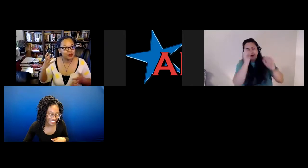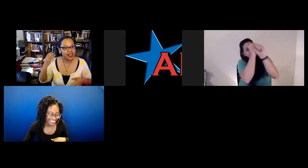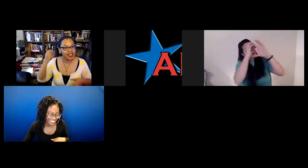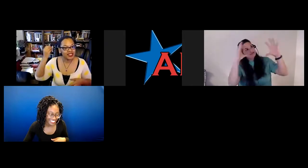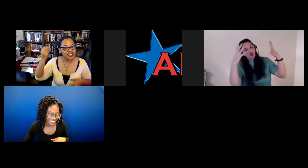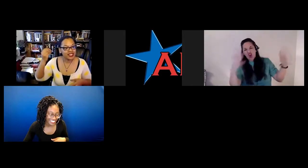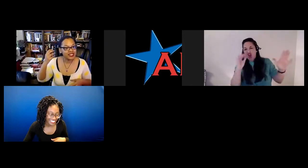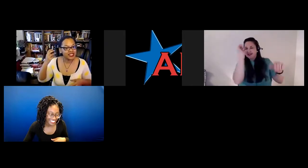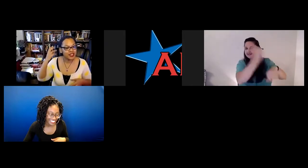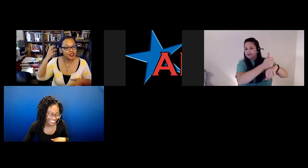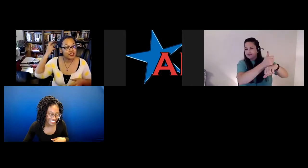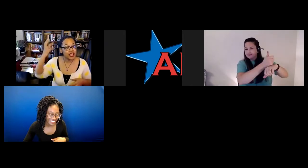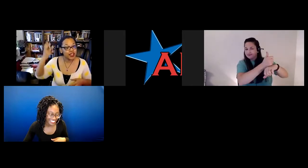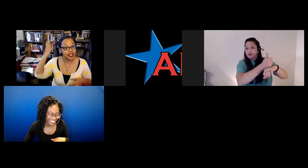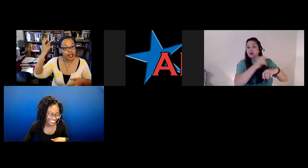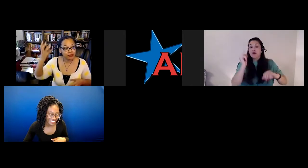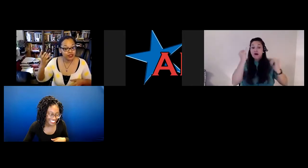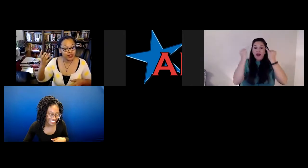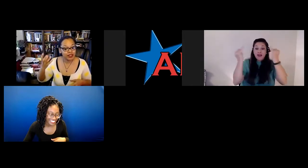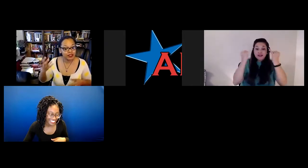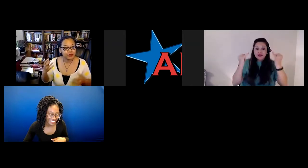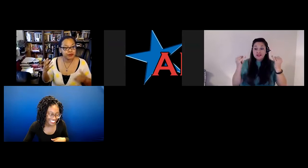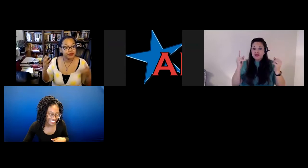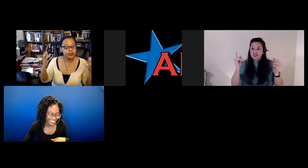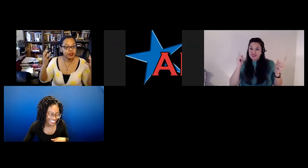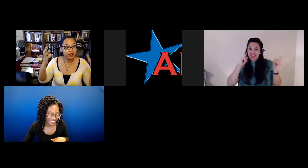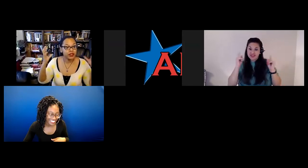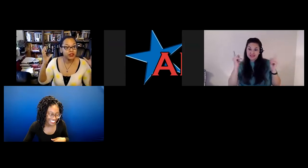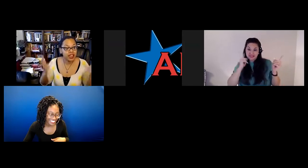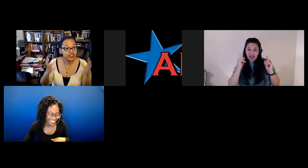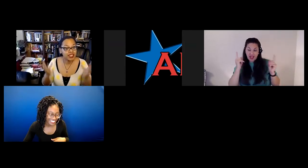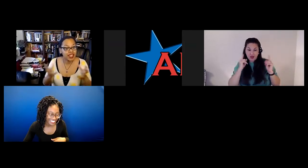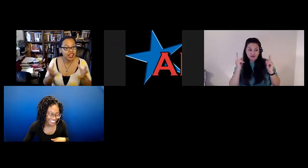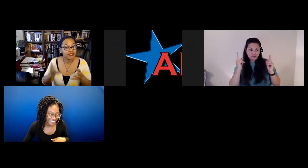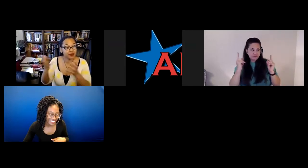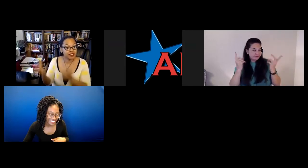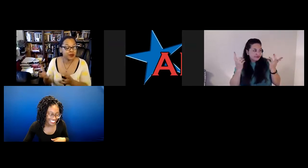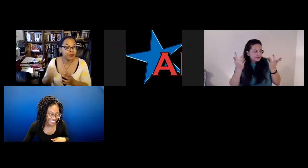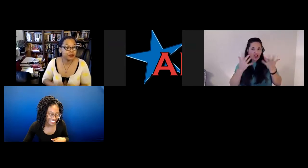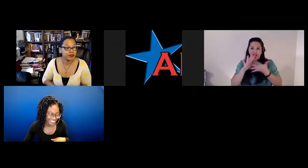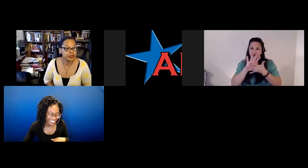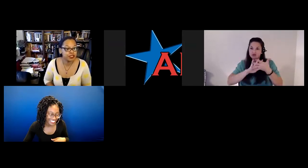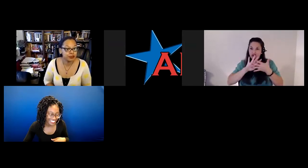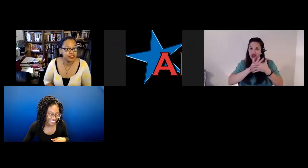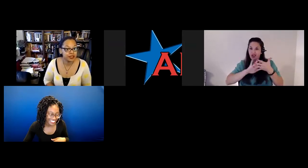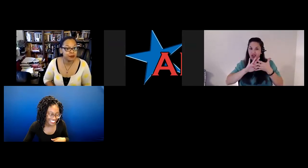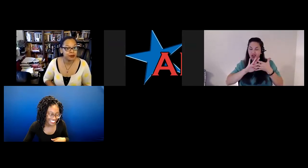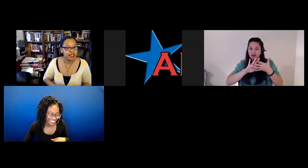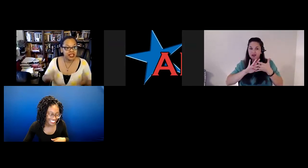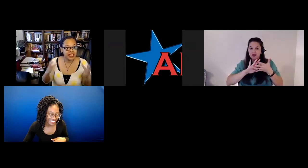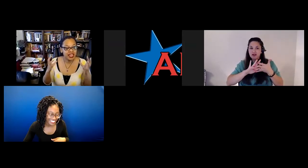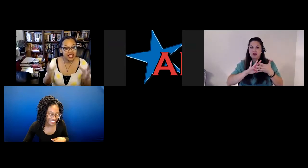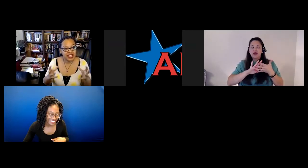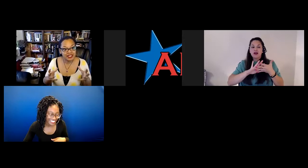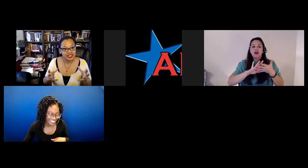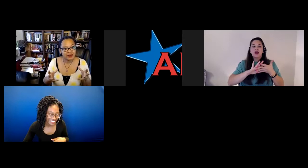of ideas that sound abstract actually have, as we saw with the professionalism example,